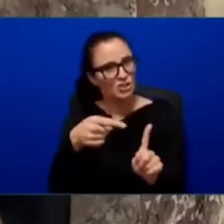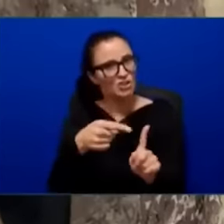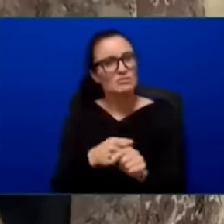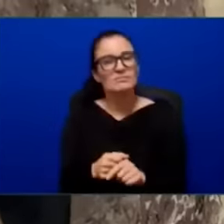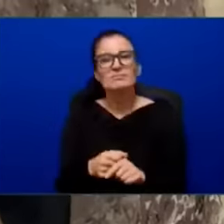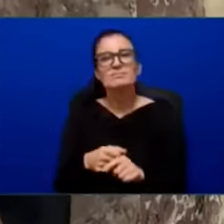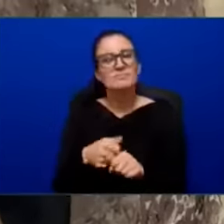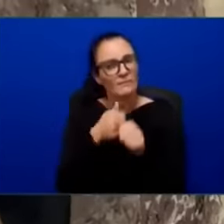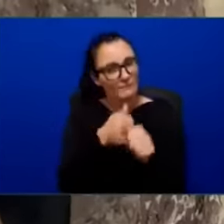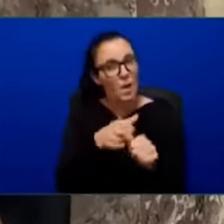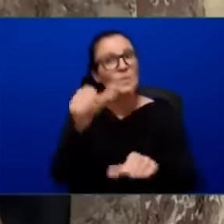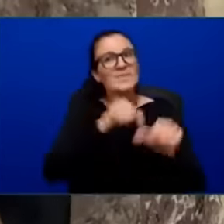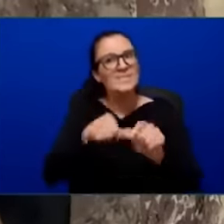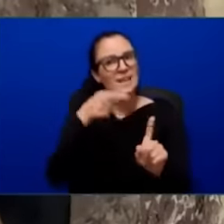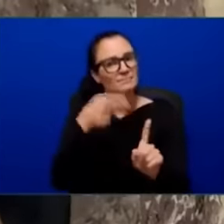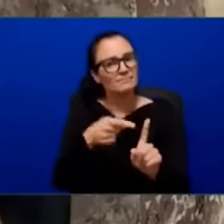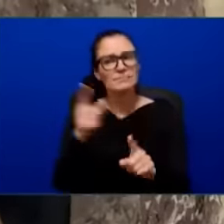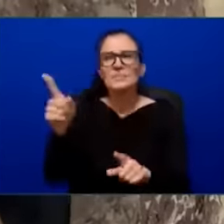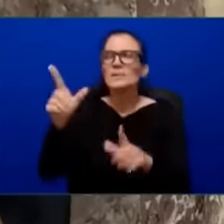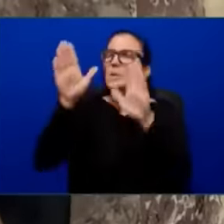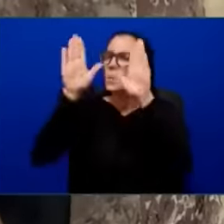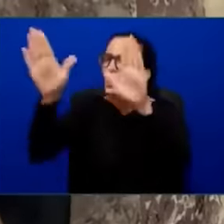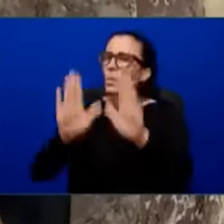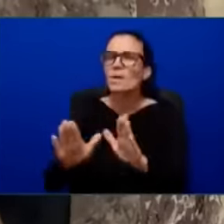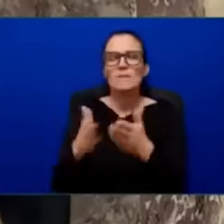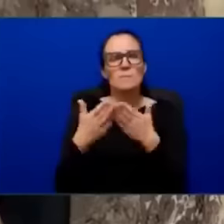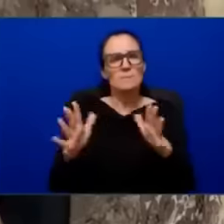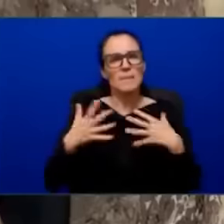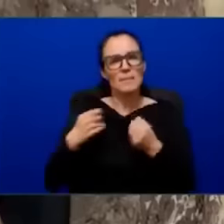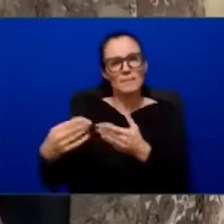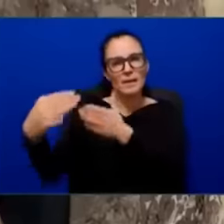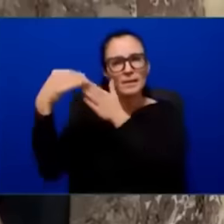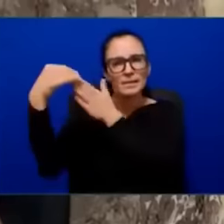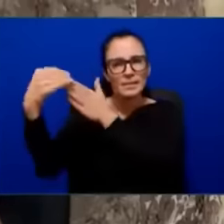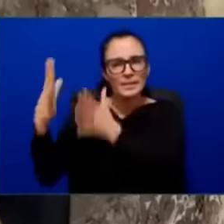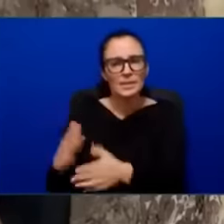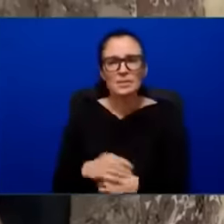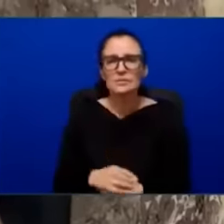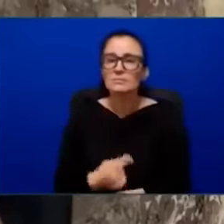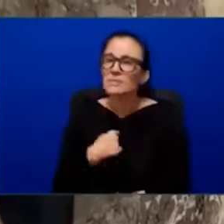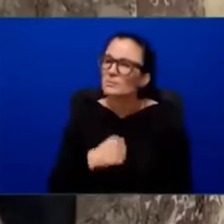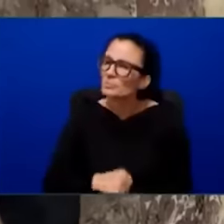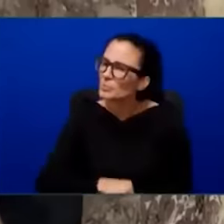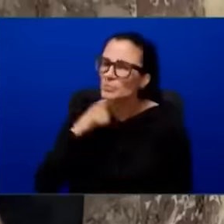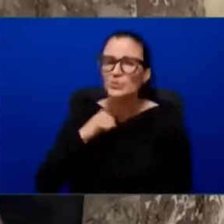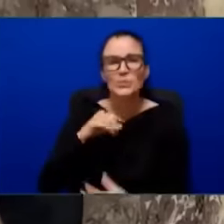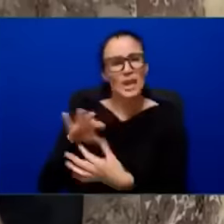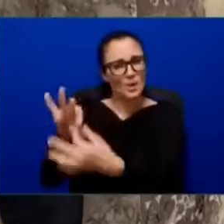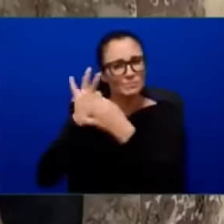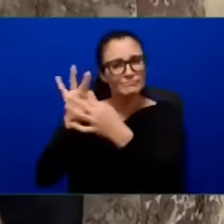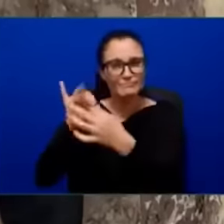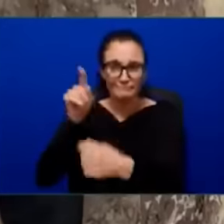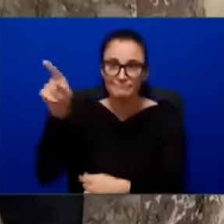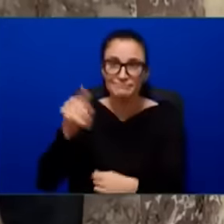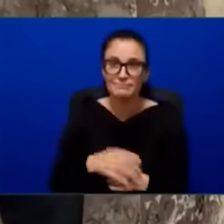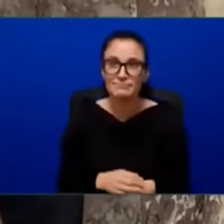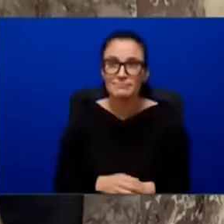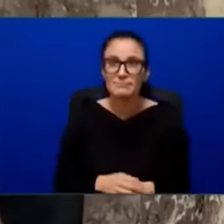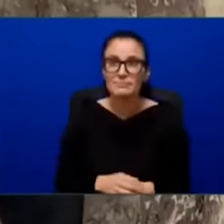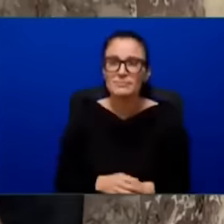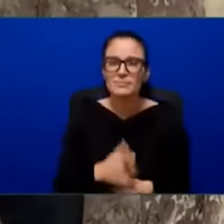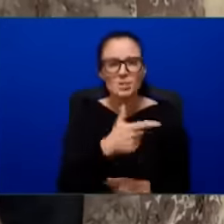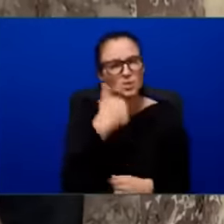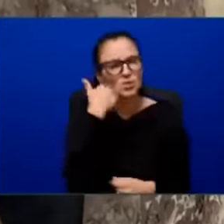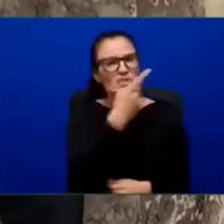and I think it is shameful that she's been targeted in this way by a political party in this legislature. She has done a great,